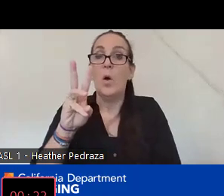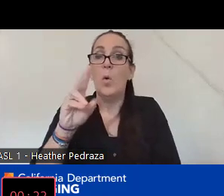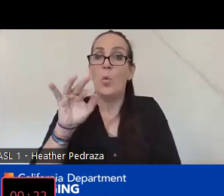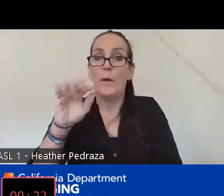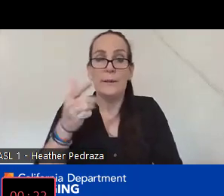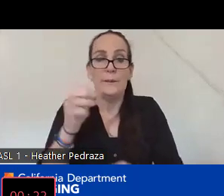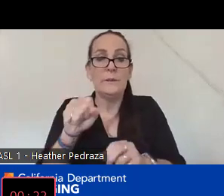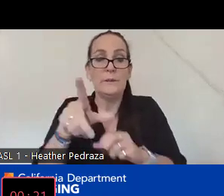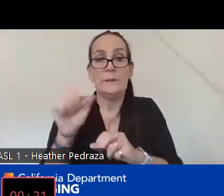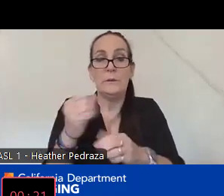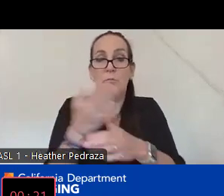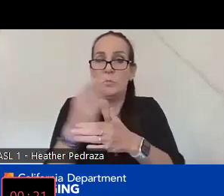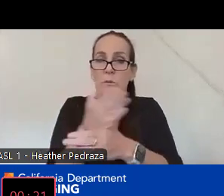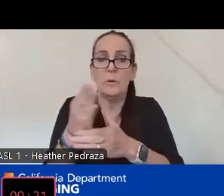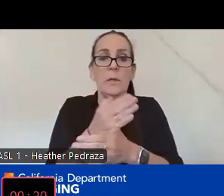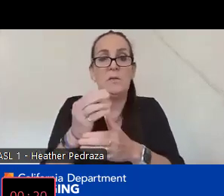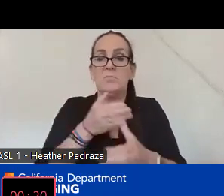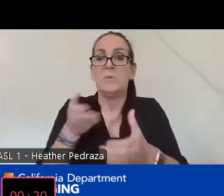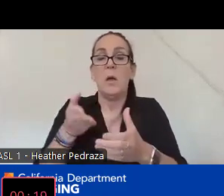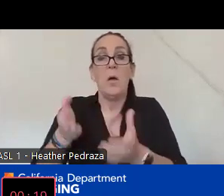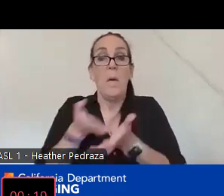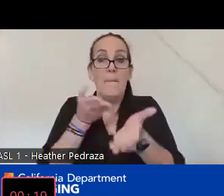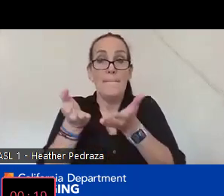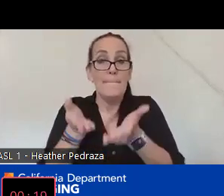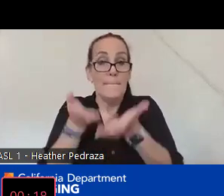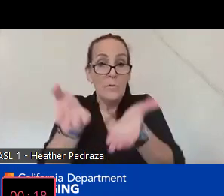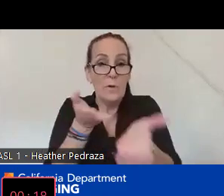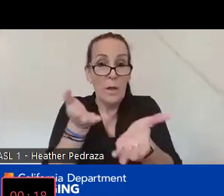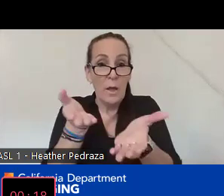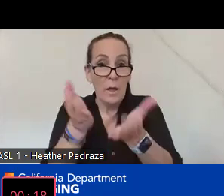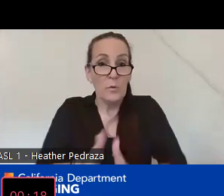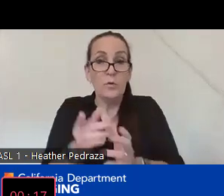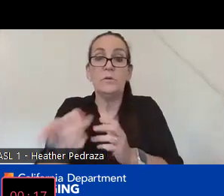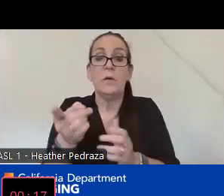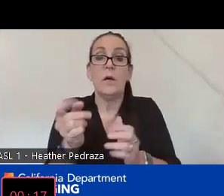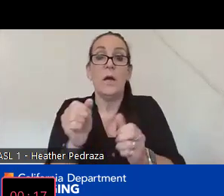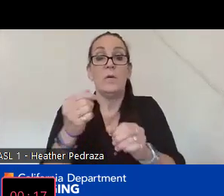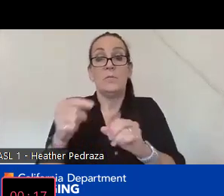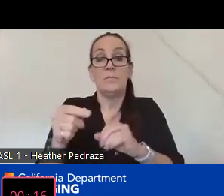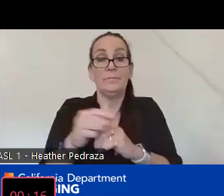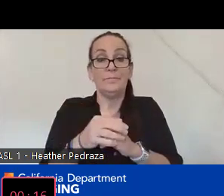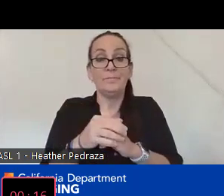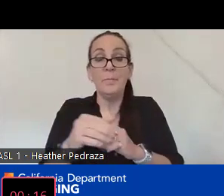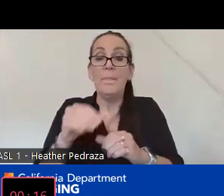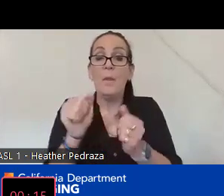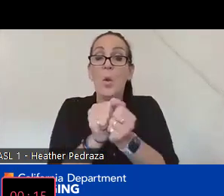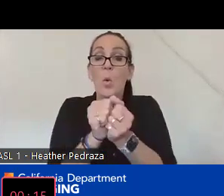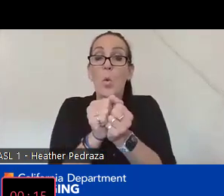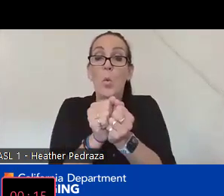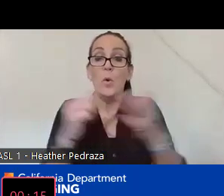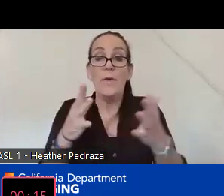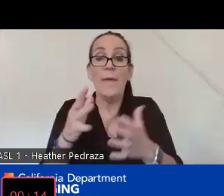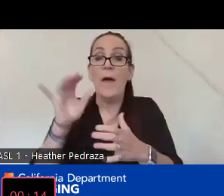and home and community-based services. Without that, you will still steer people towards institutional